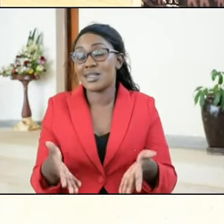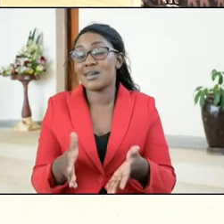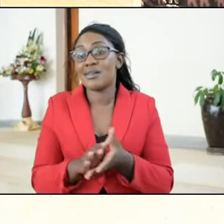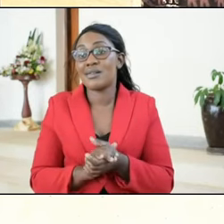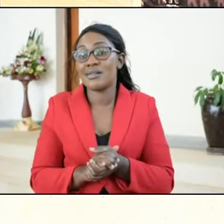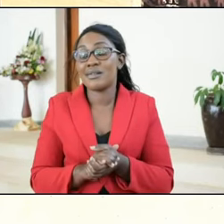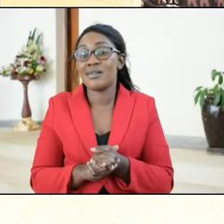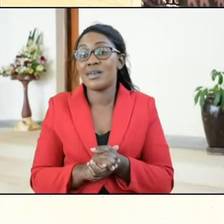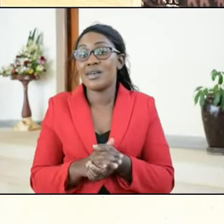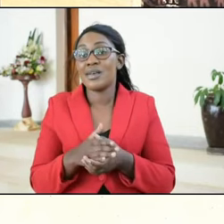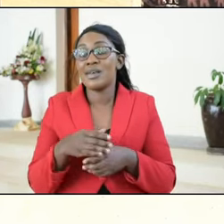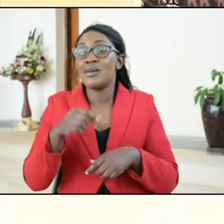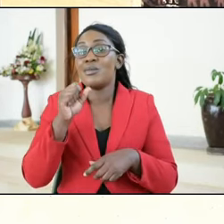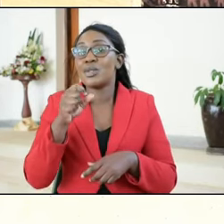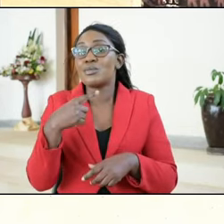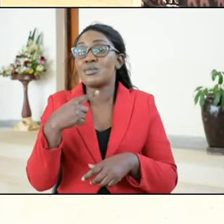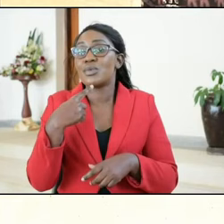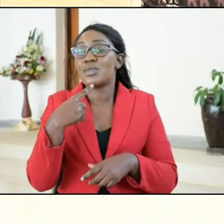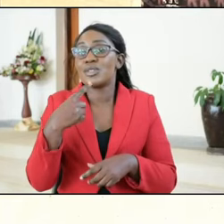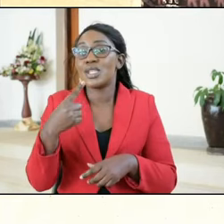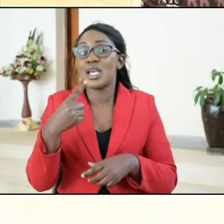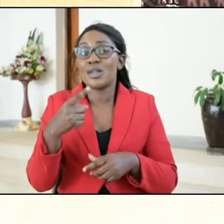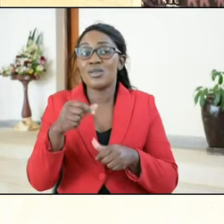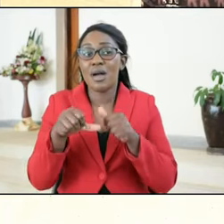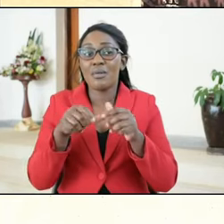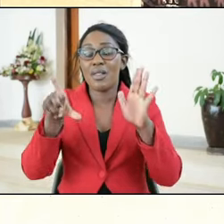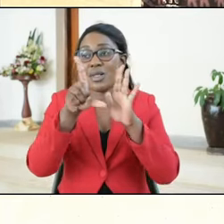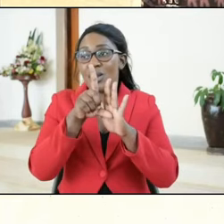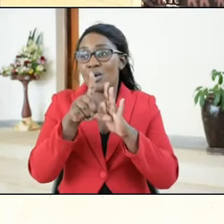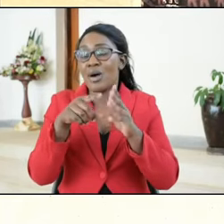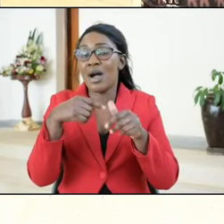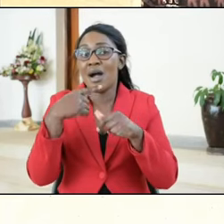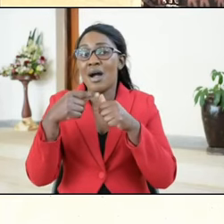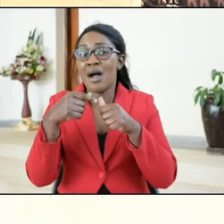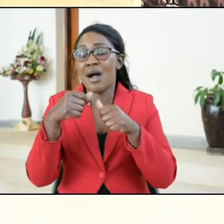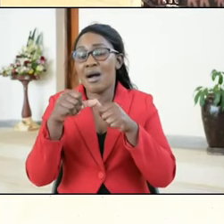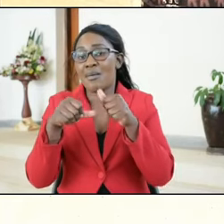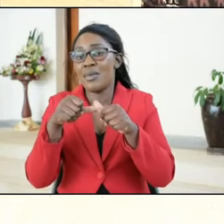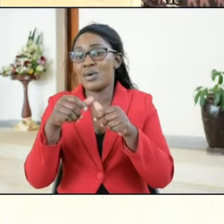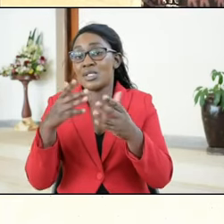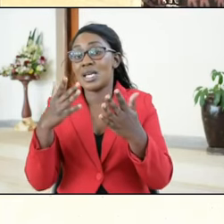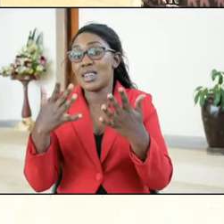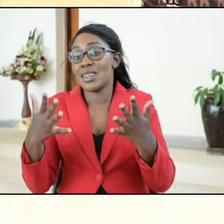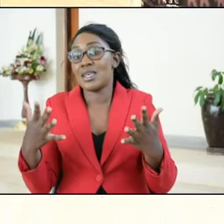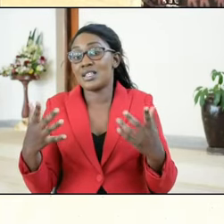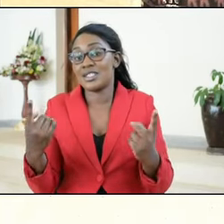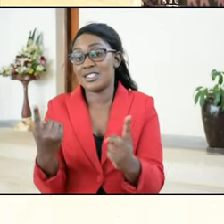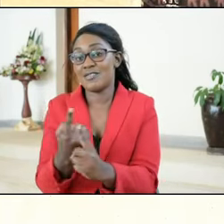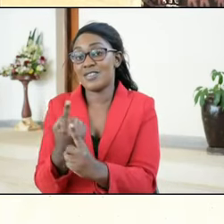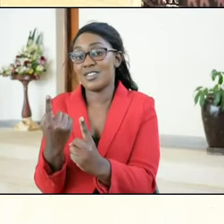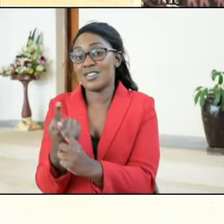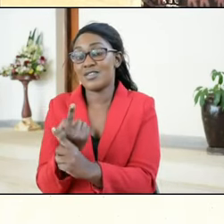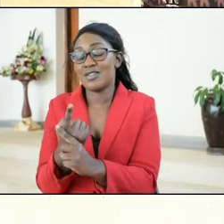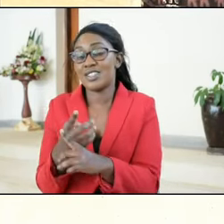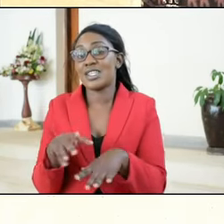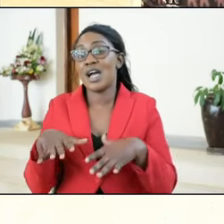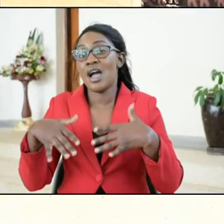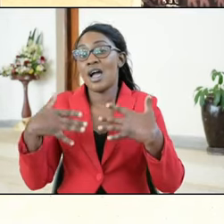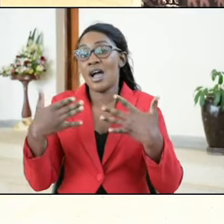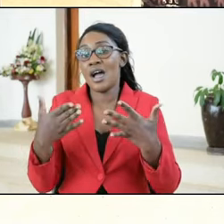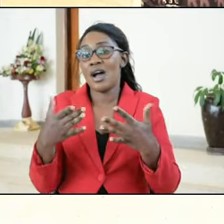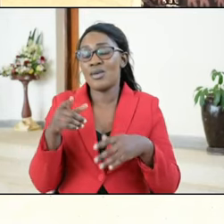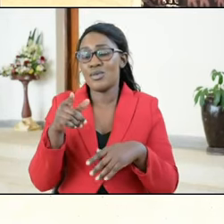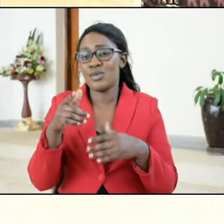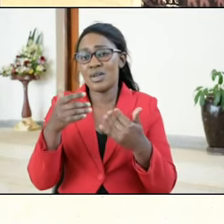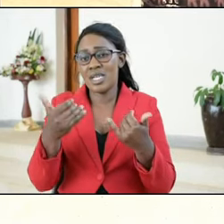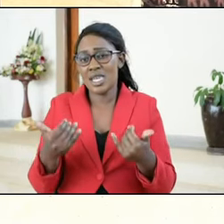you the constitution in their land says this and this. So how would you, as a